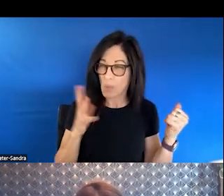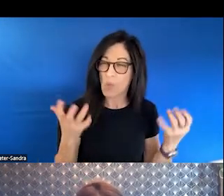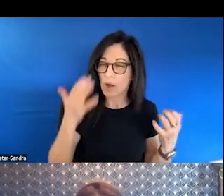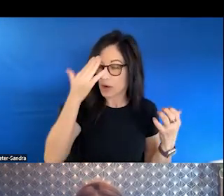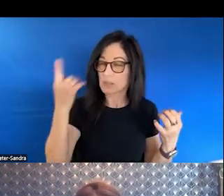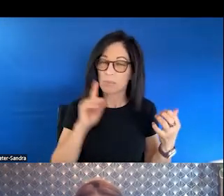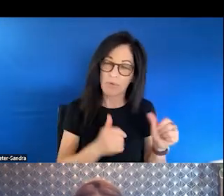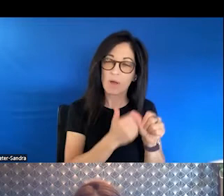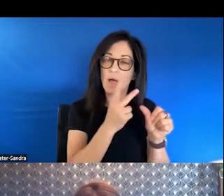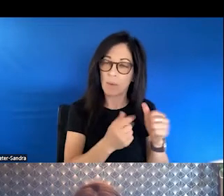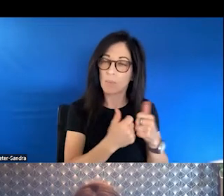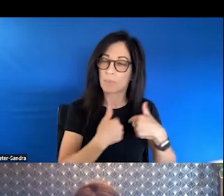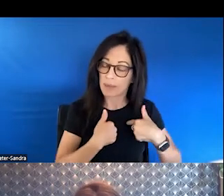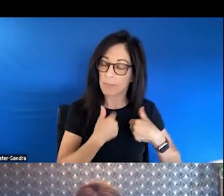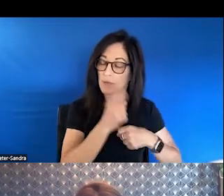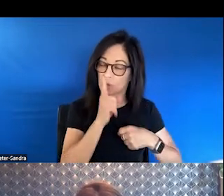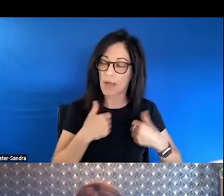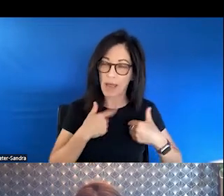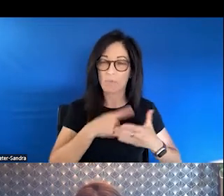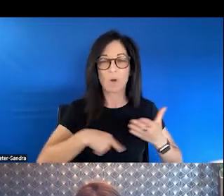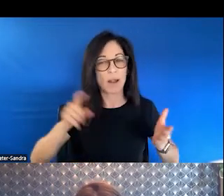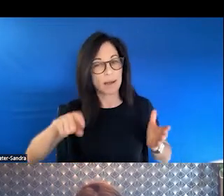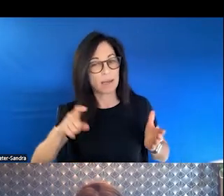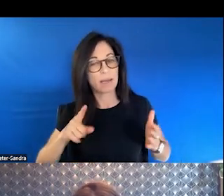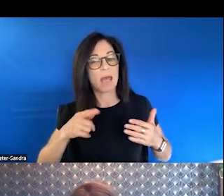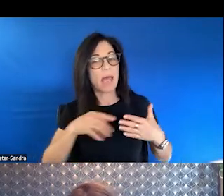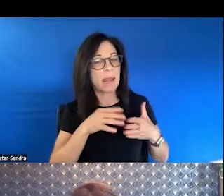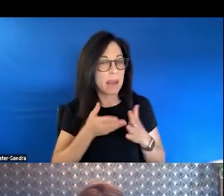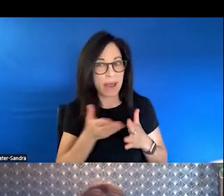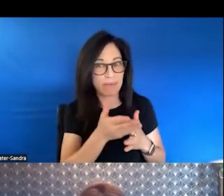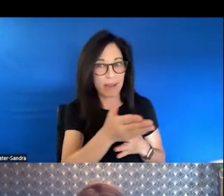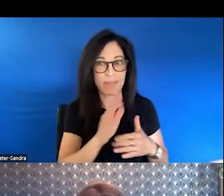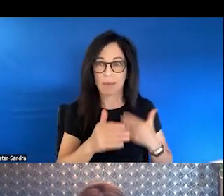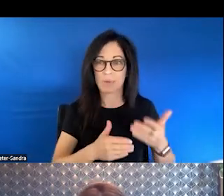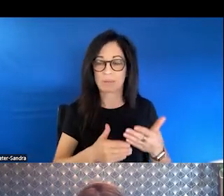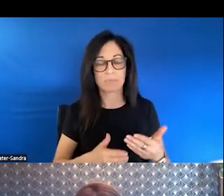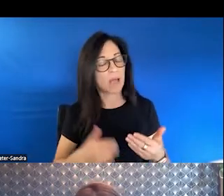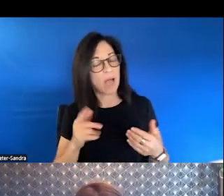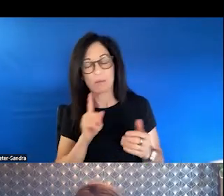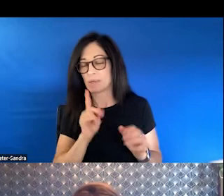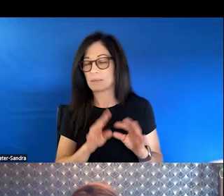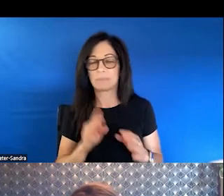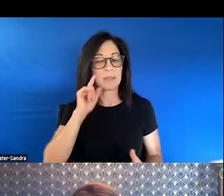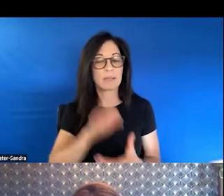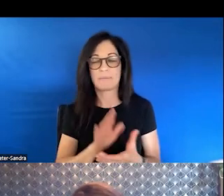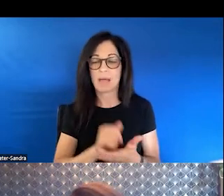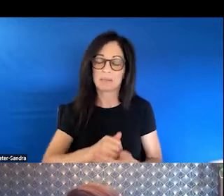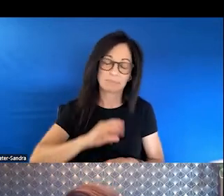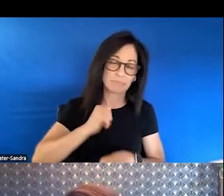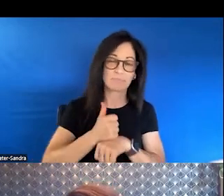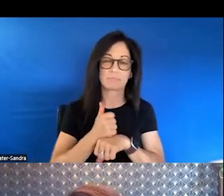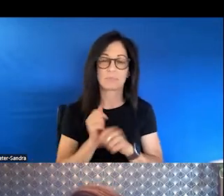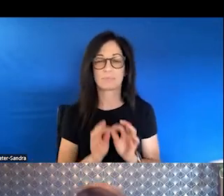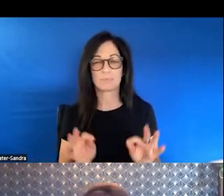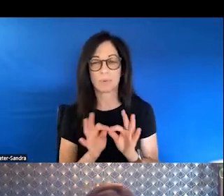have what I need and help navigate through that process. I really do believe that that is foundational. And I think the last